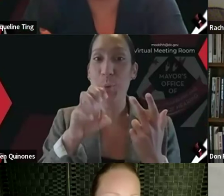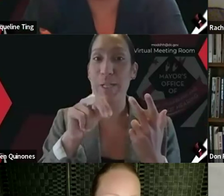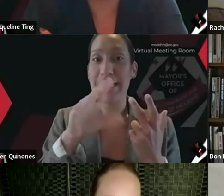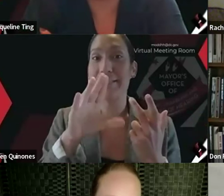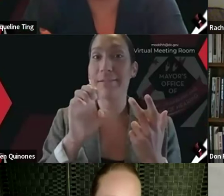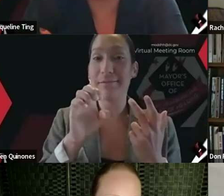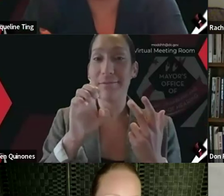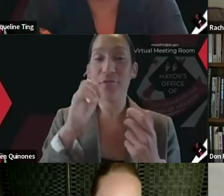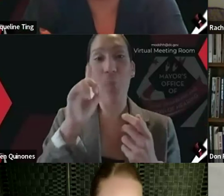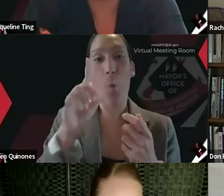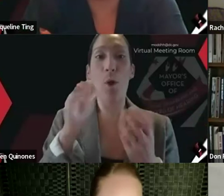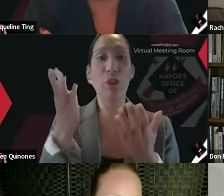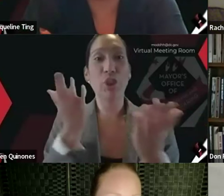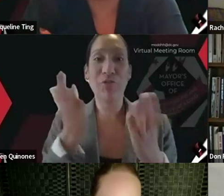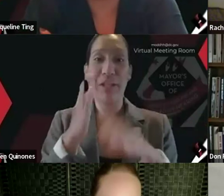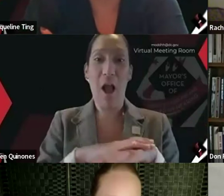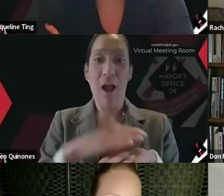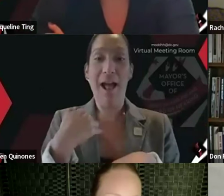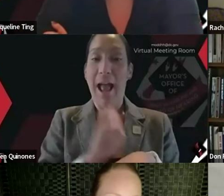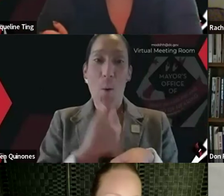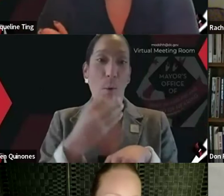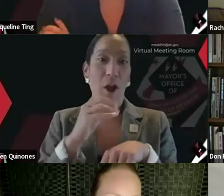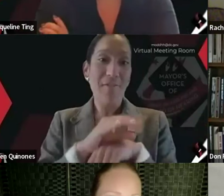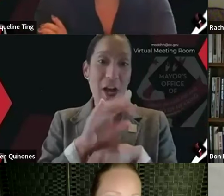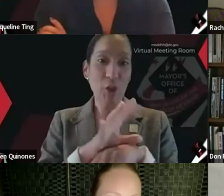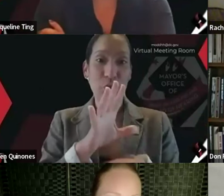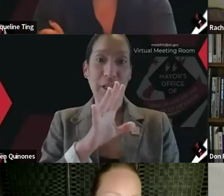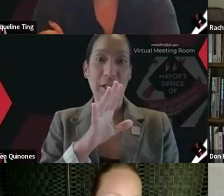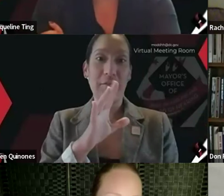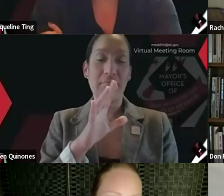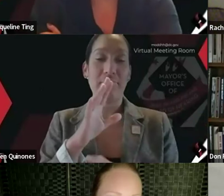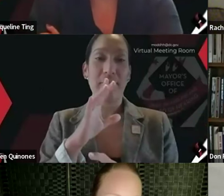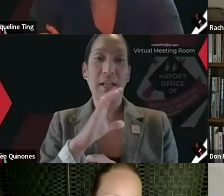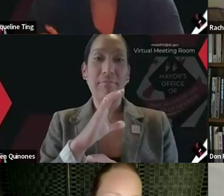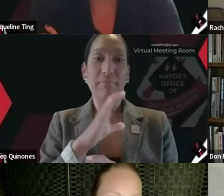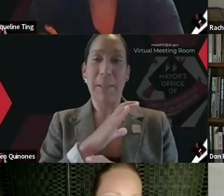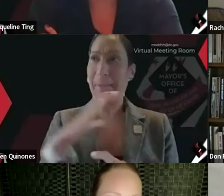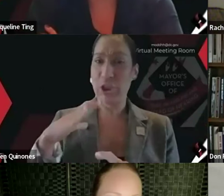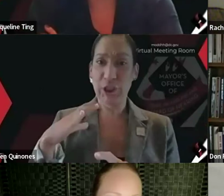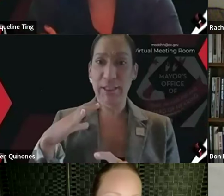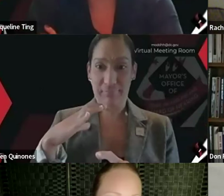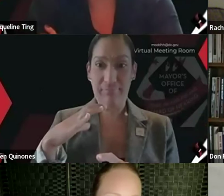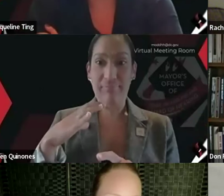Elvira, and Prudence as well for serving on our advisory